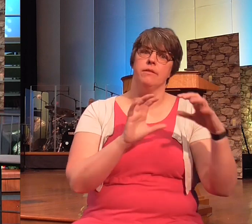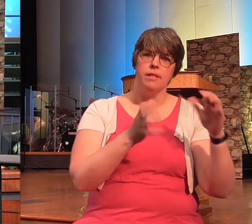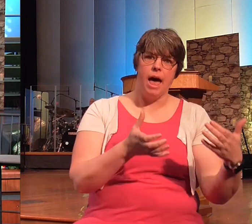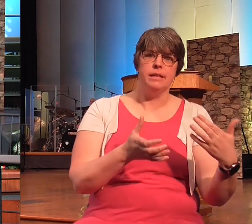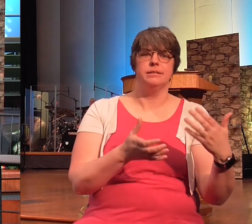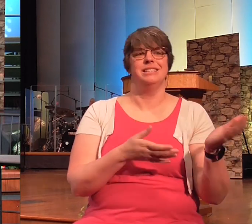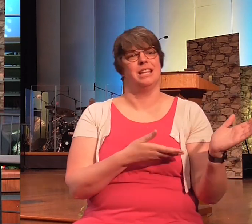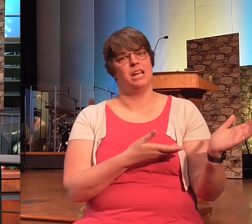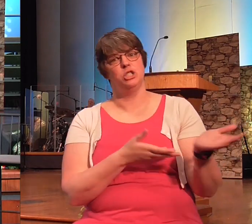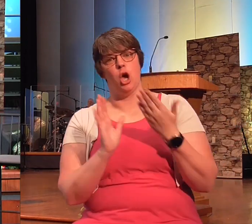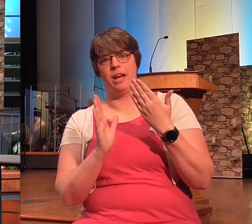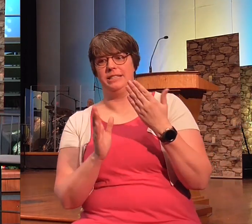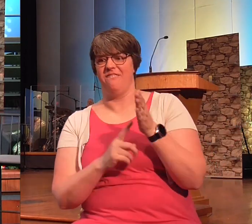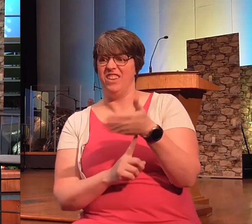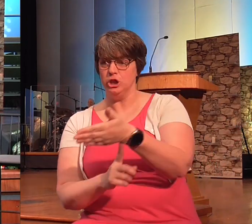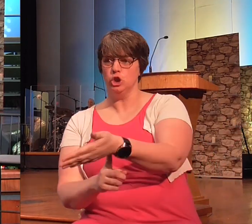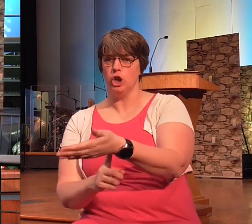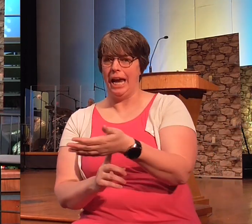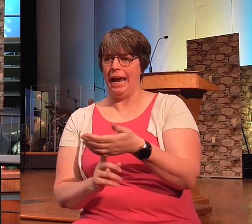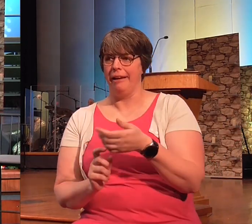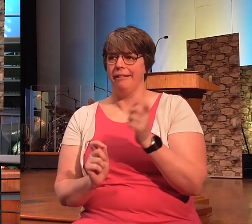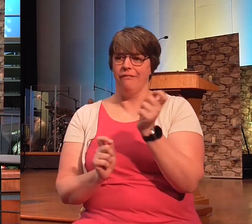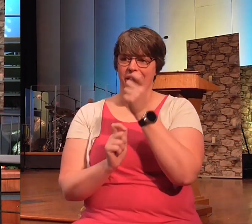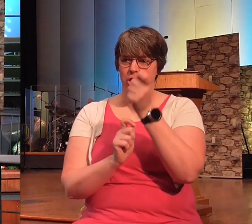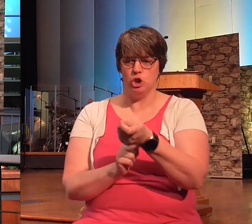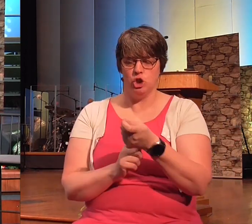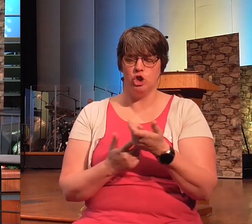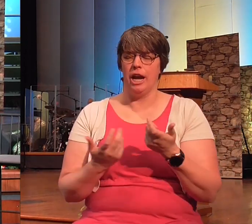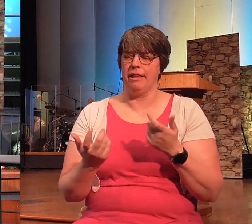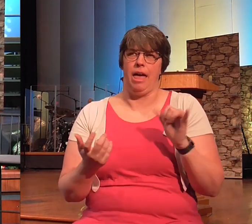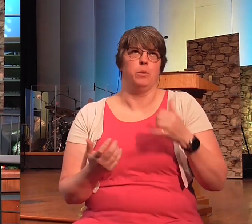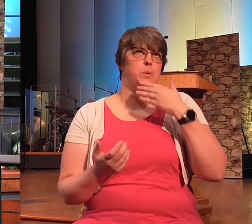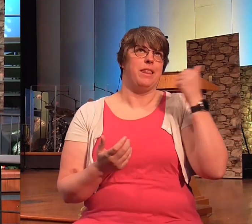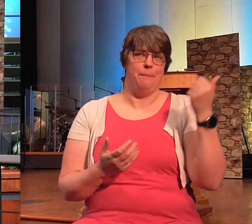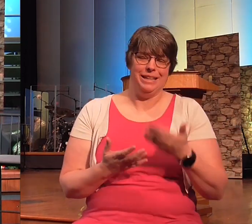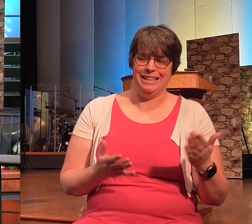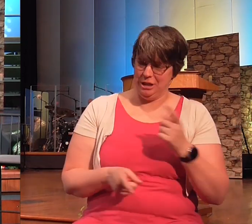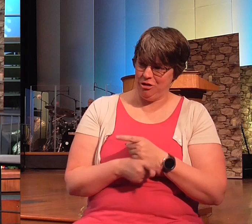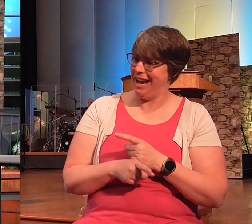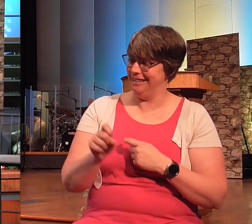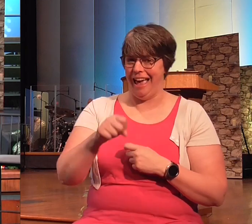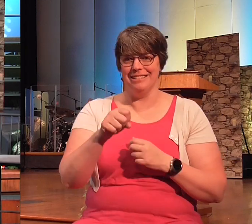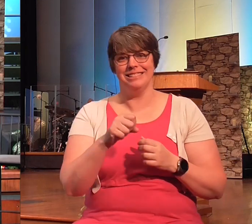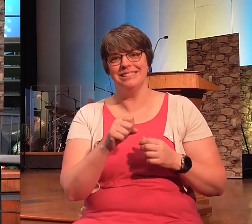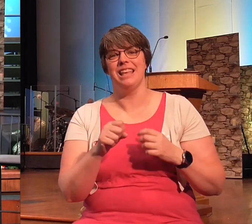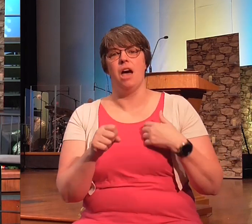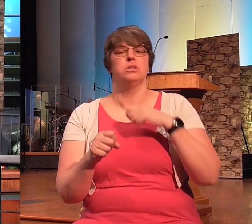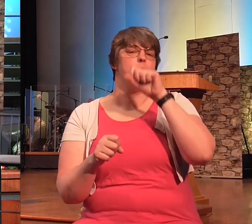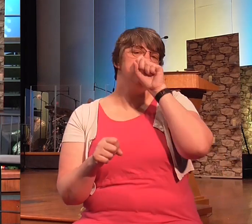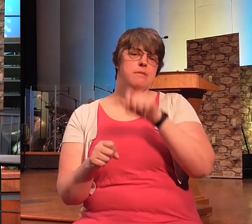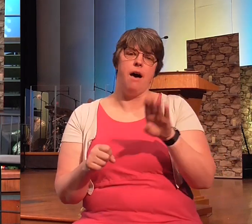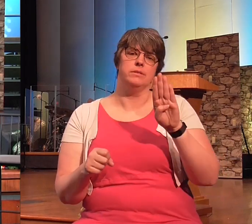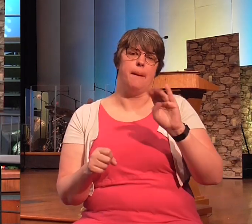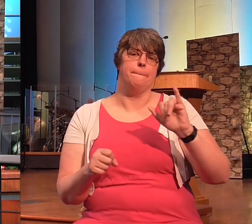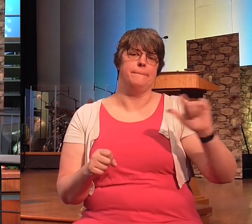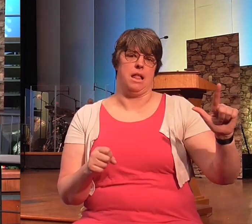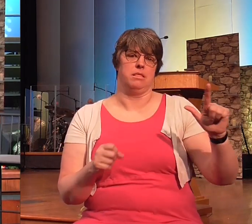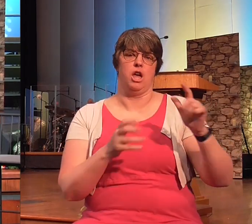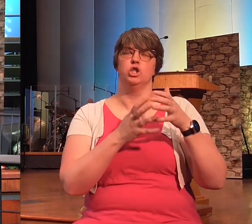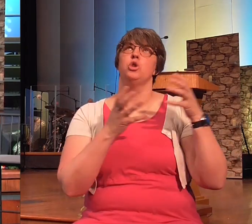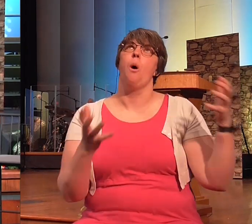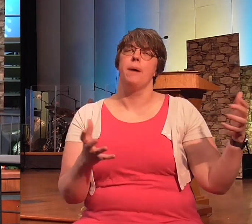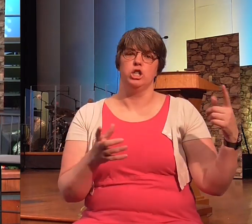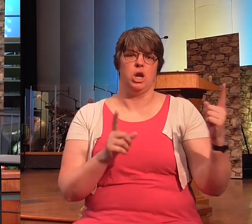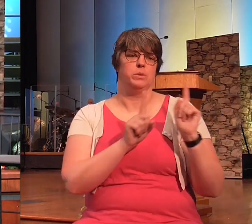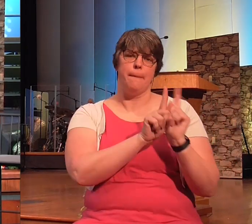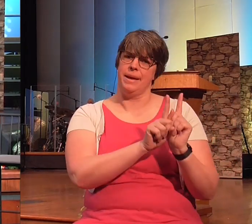us fishing, which was one of the best things. Yeah, that was one of the best things. And I loved Bill so much. He was a great